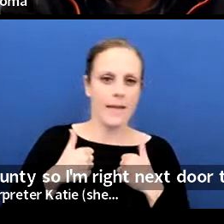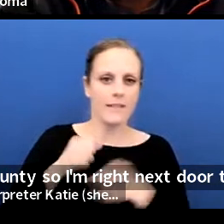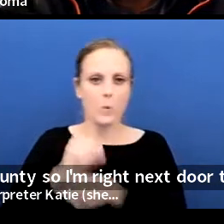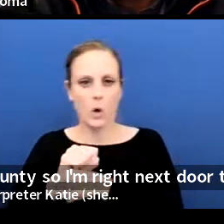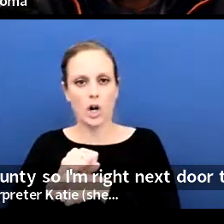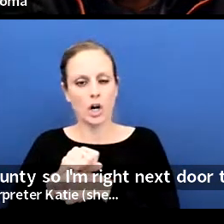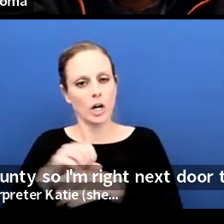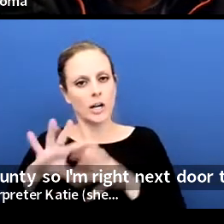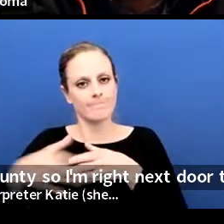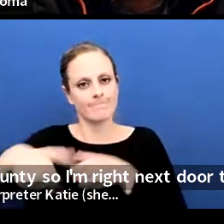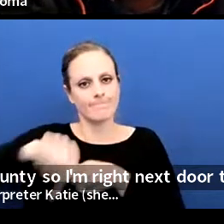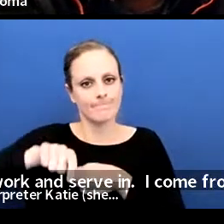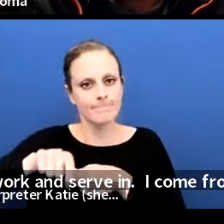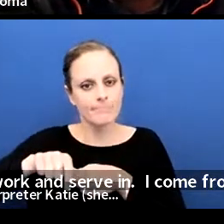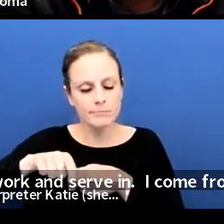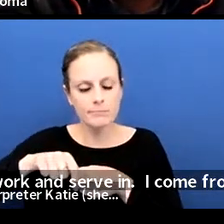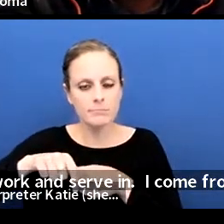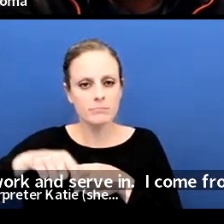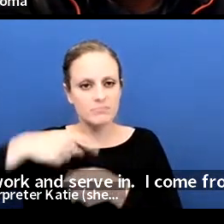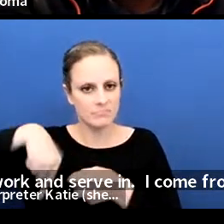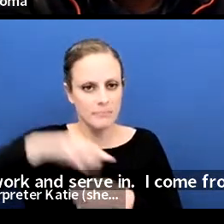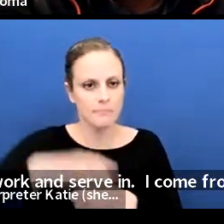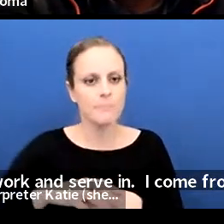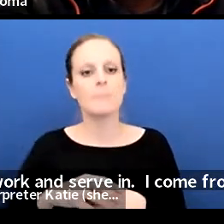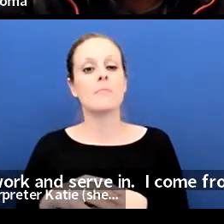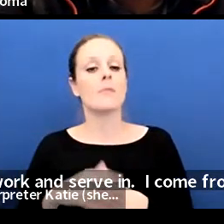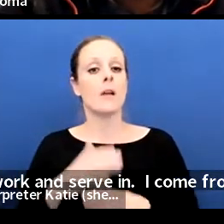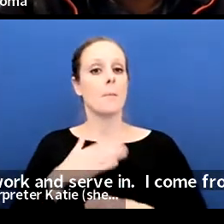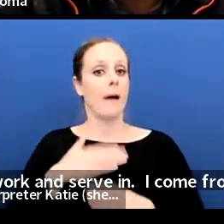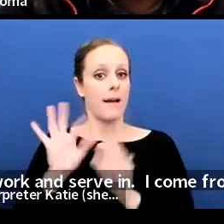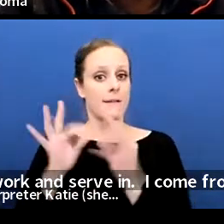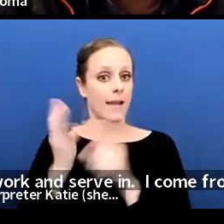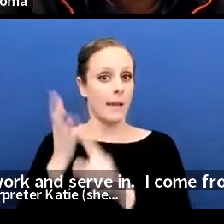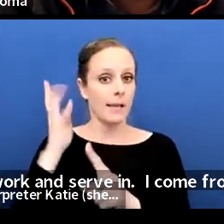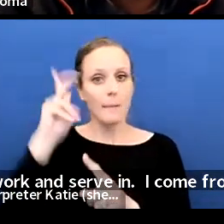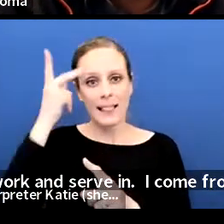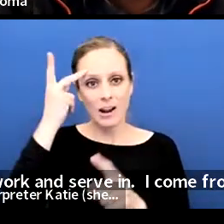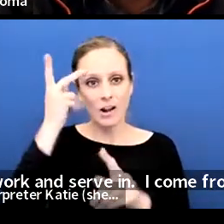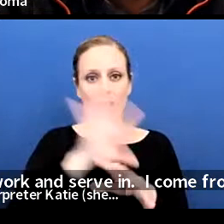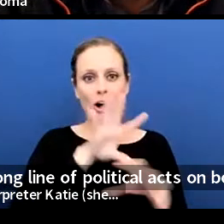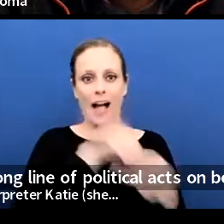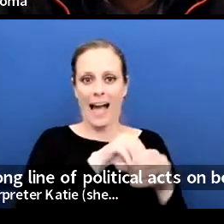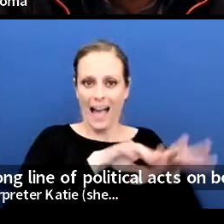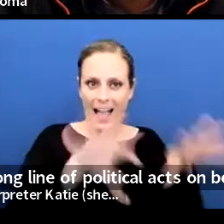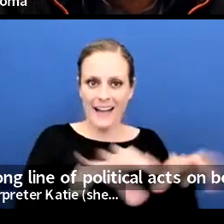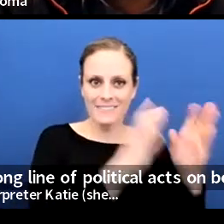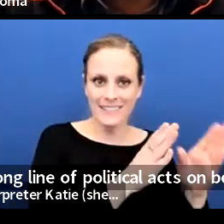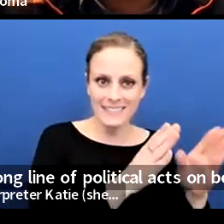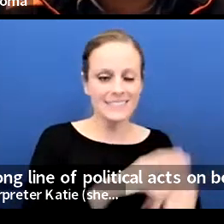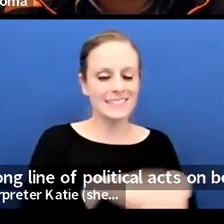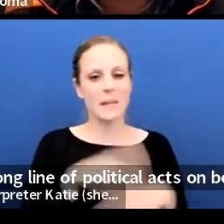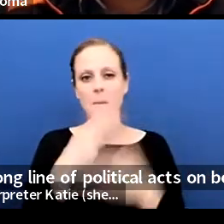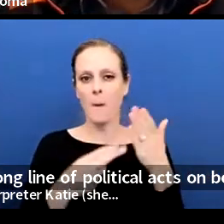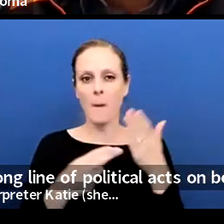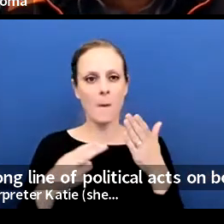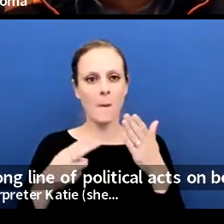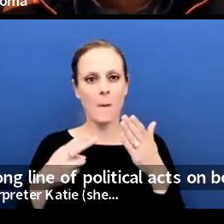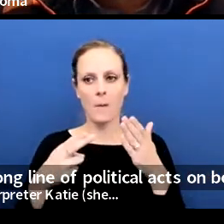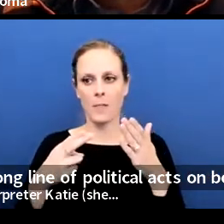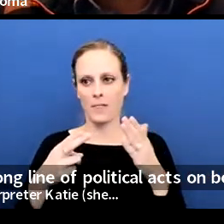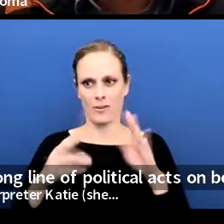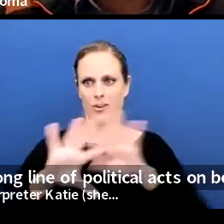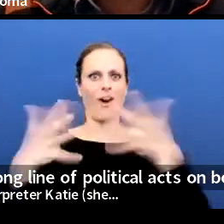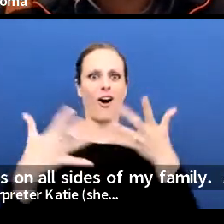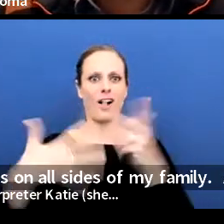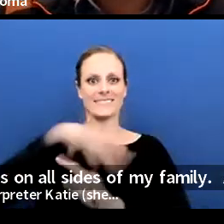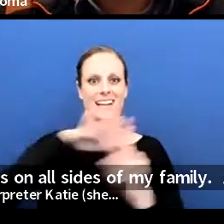I come from a long line of political activists on both sides, on all sides of my family. And I